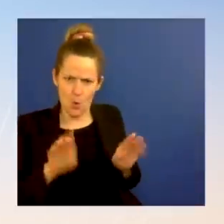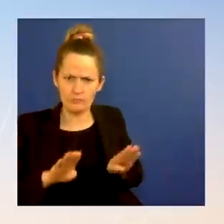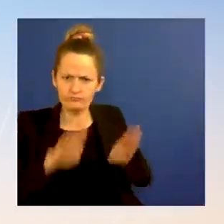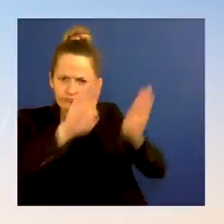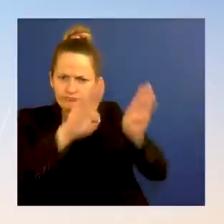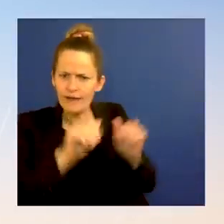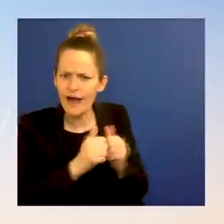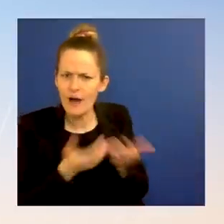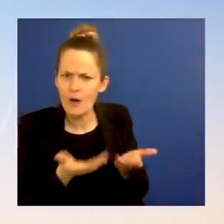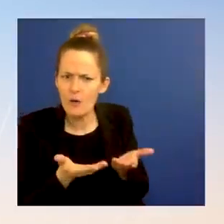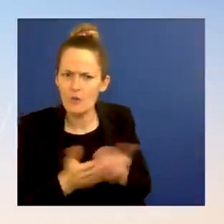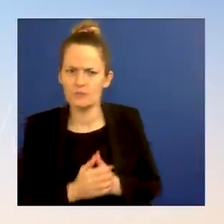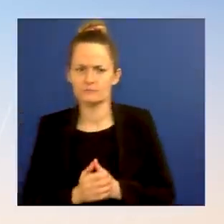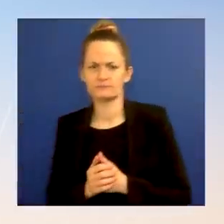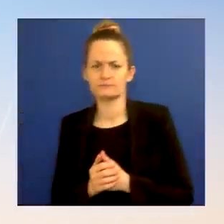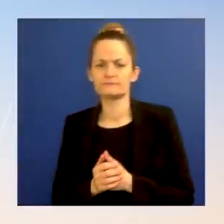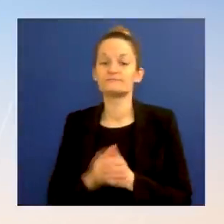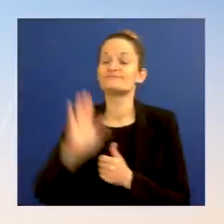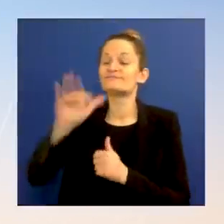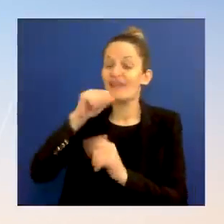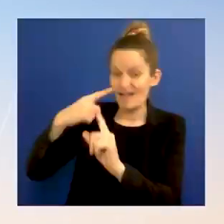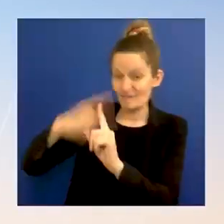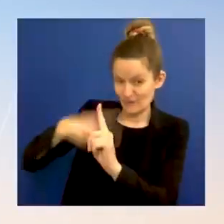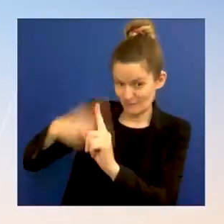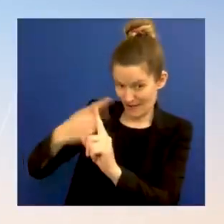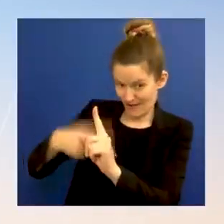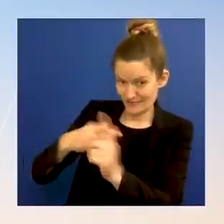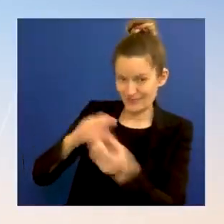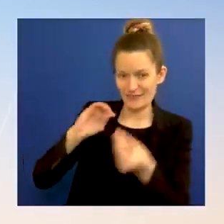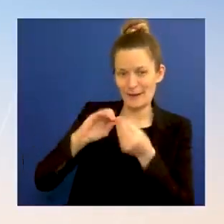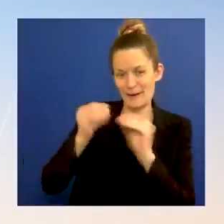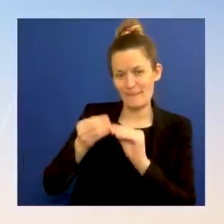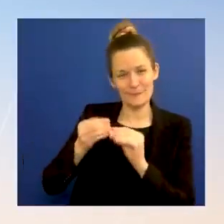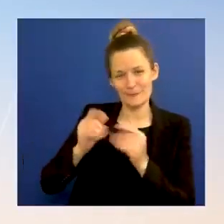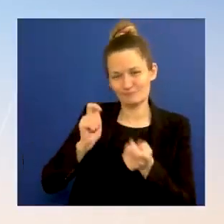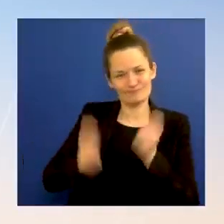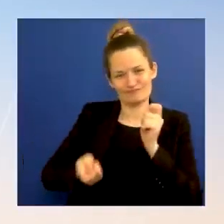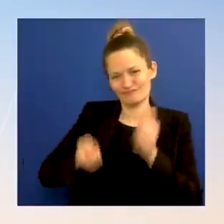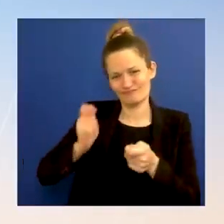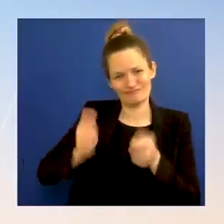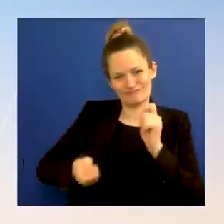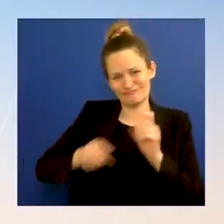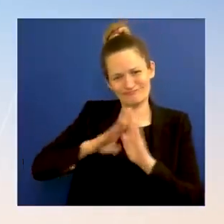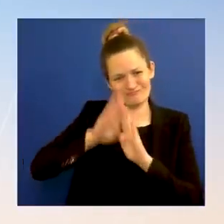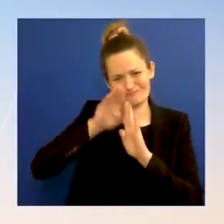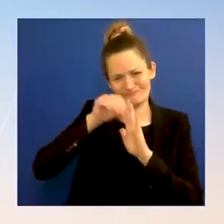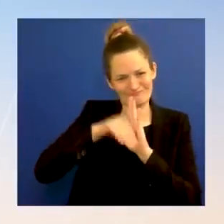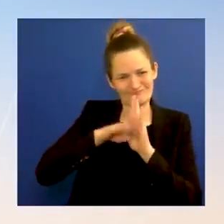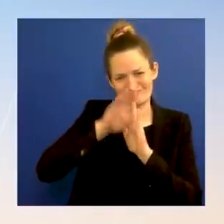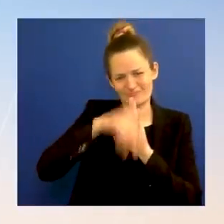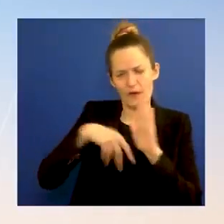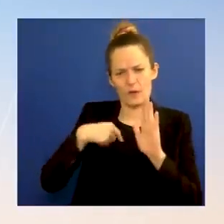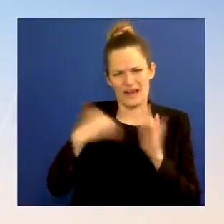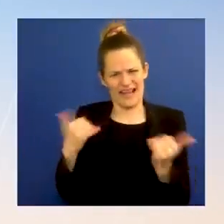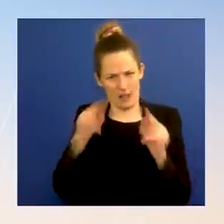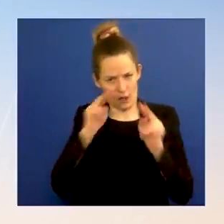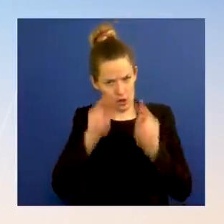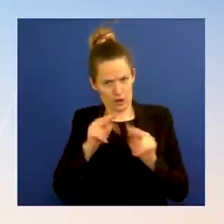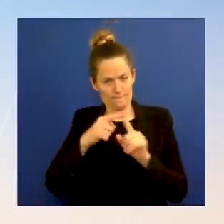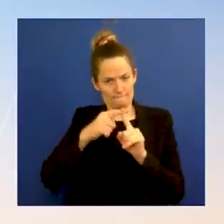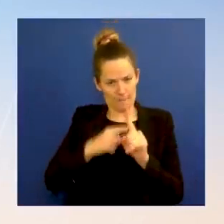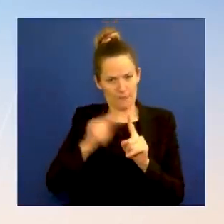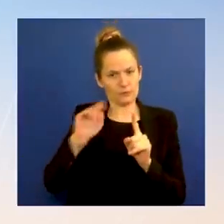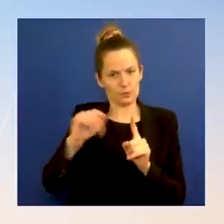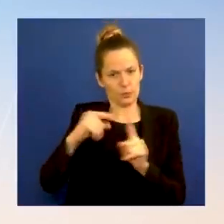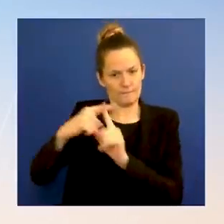so that's why we don't focus on month to month changes, especially in like wages. But we did see robust growth even